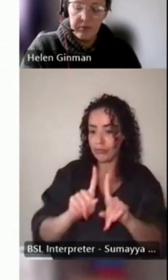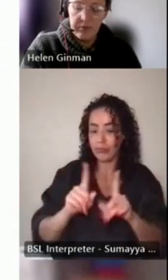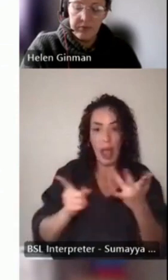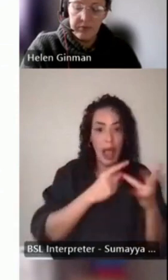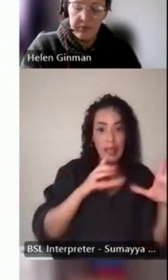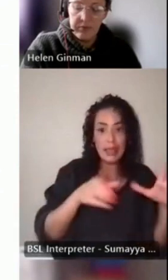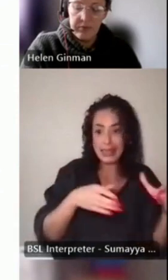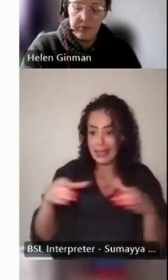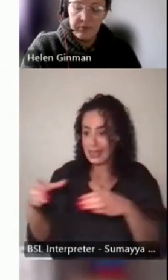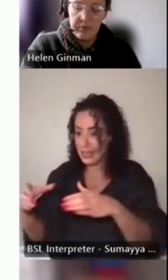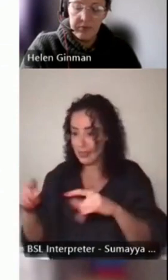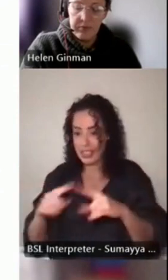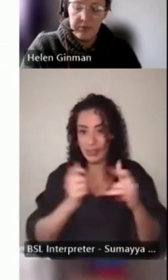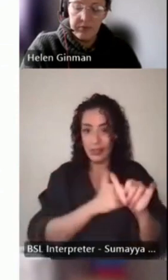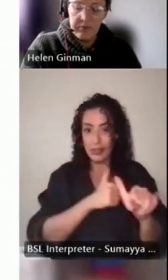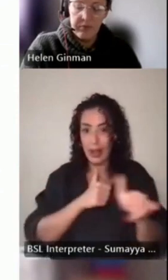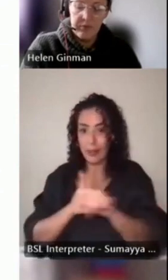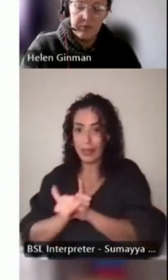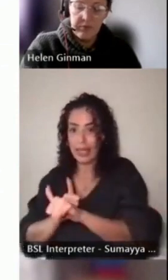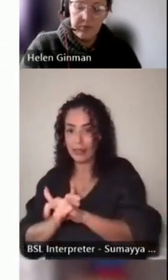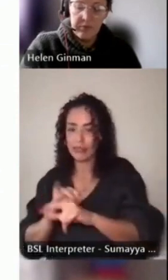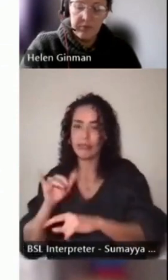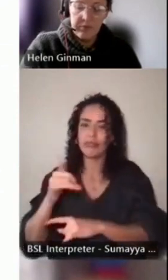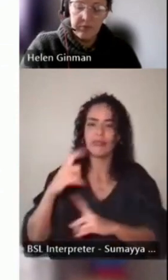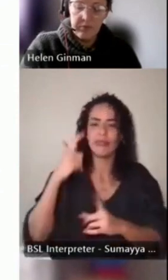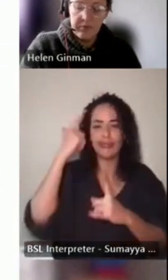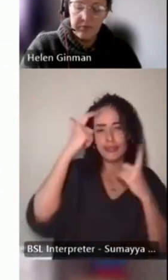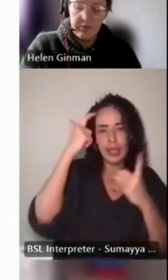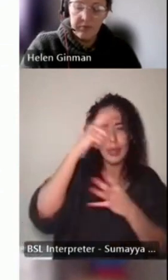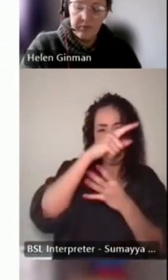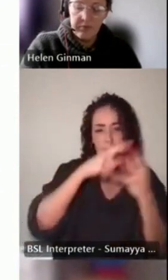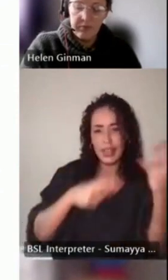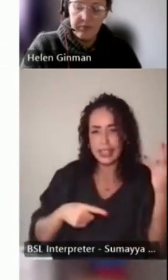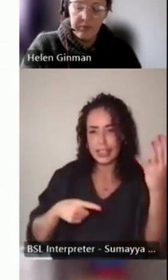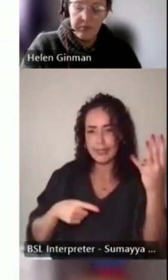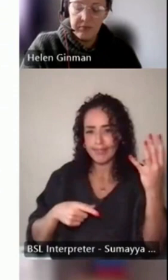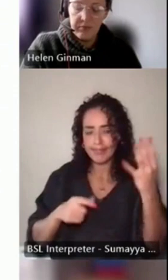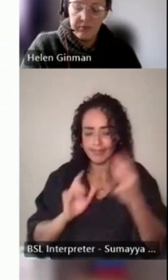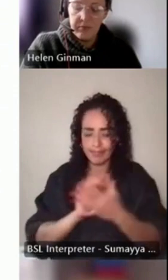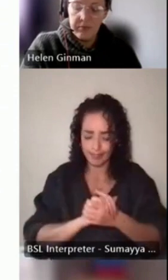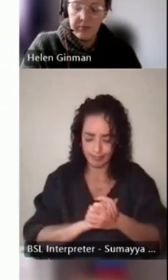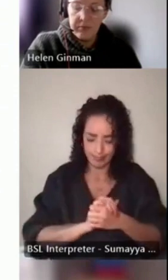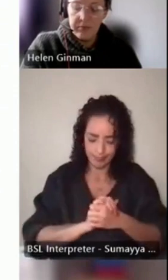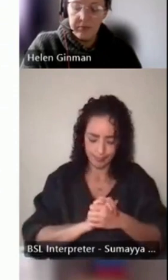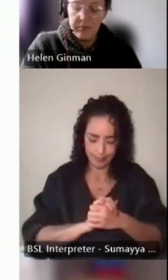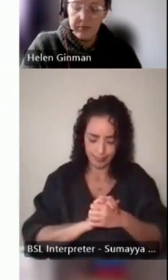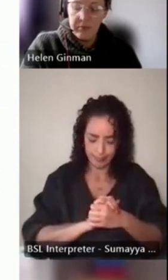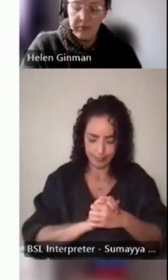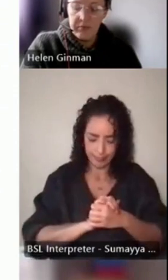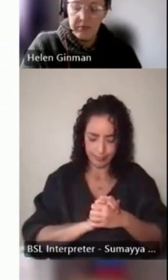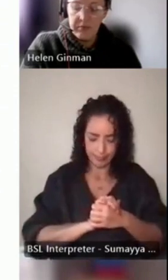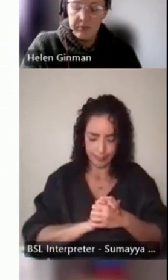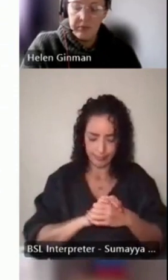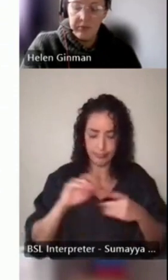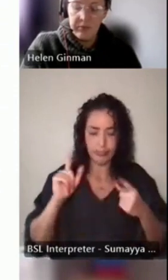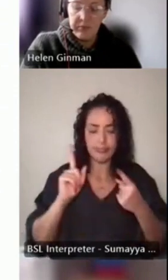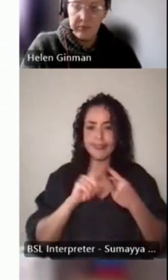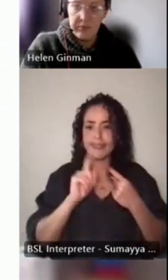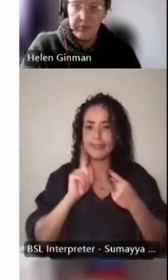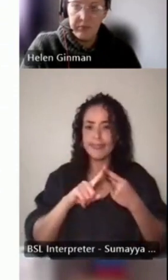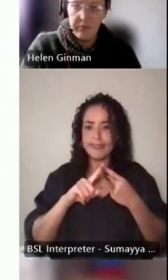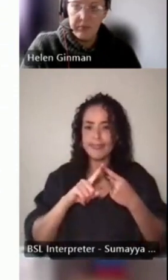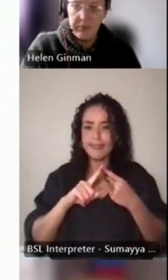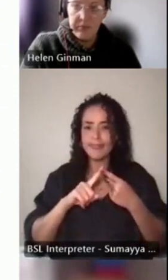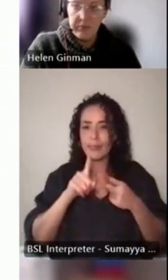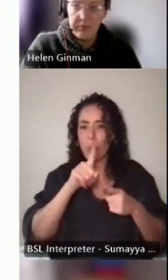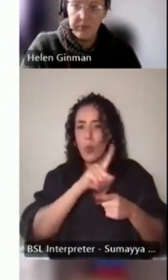another organisation, you might want to think about these things. So firstly, you might want to identify the root cause